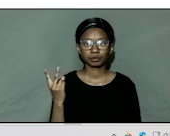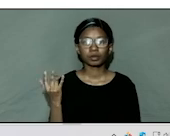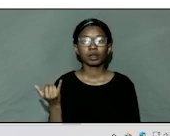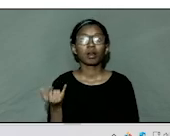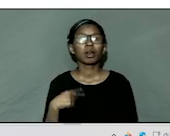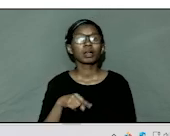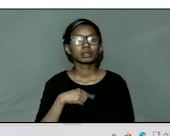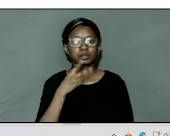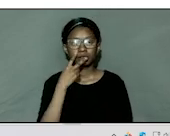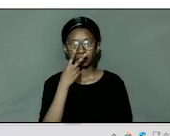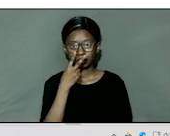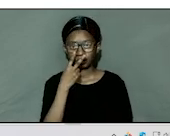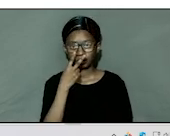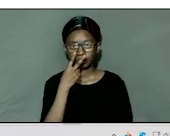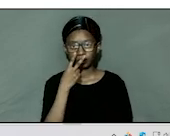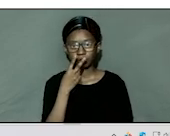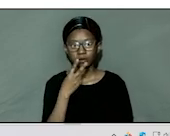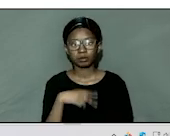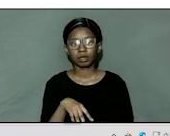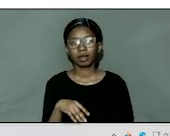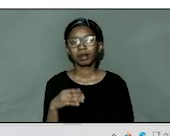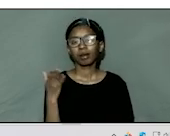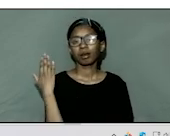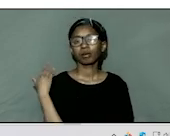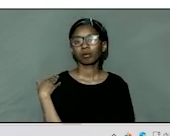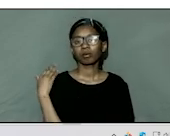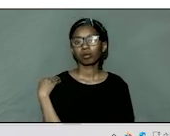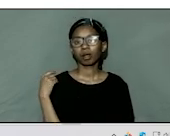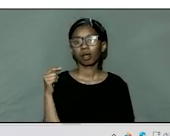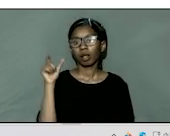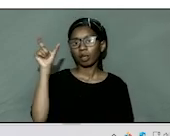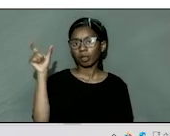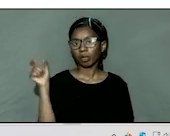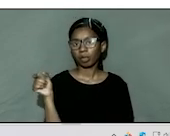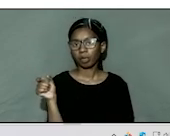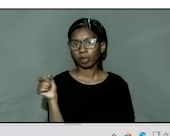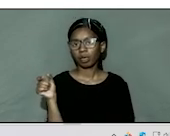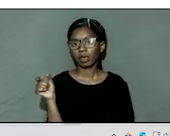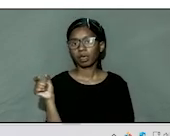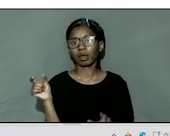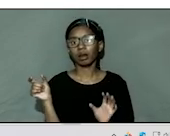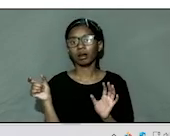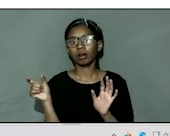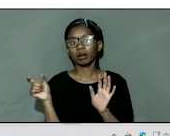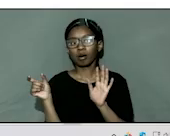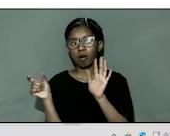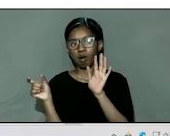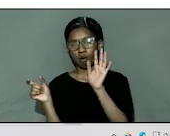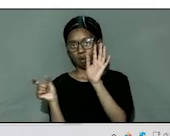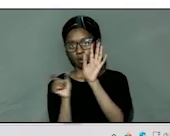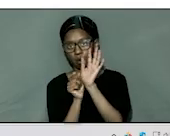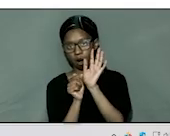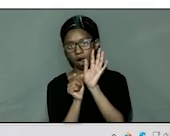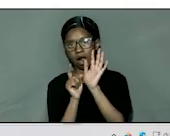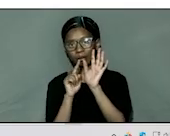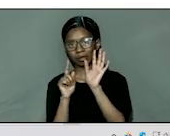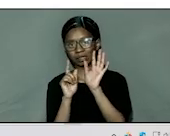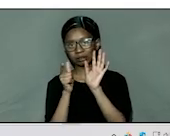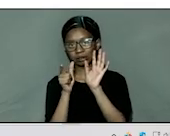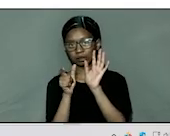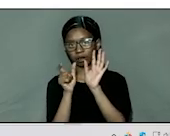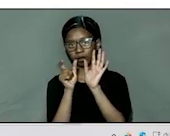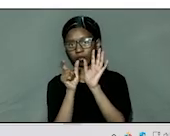Madagascar was once part of Africa, right? And then it became separated by a